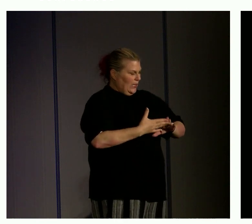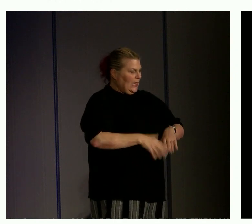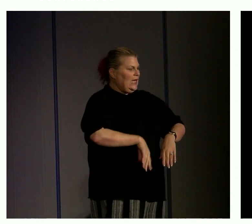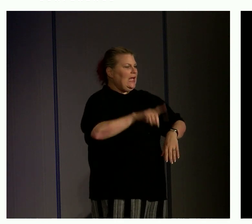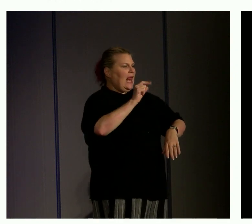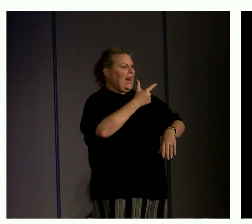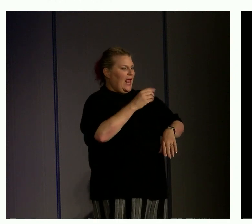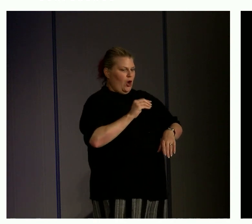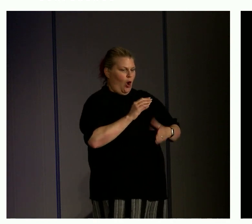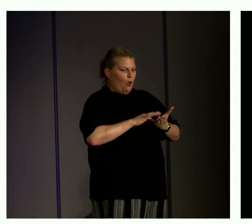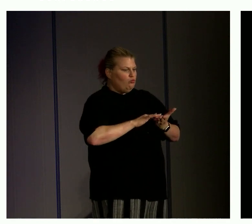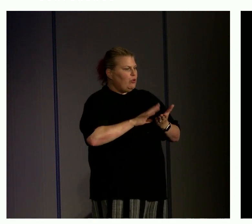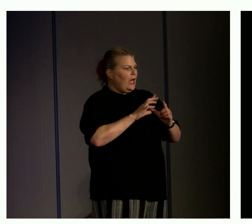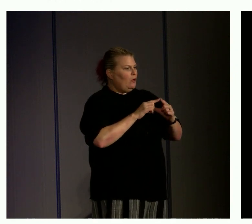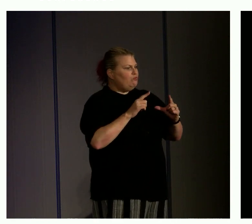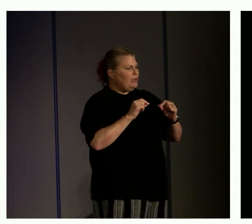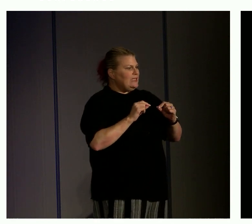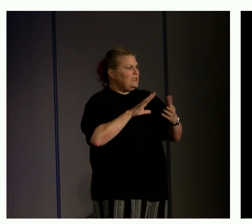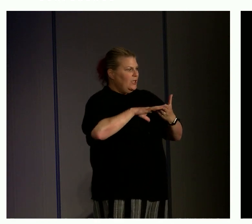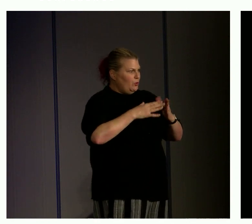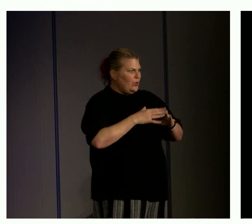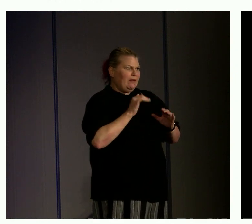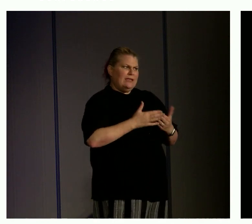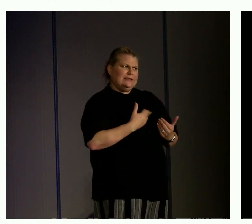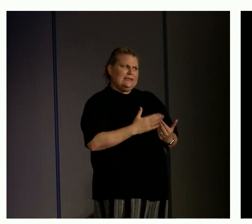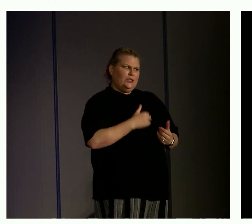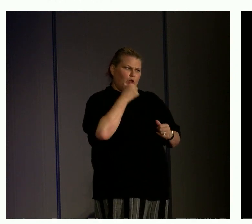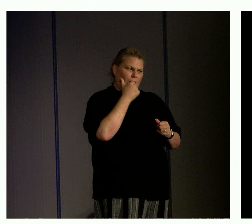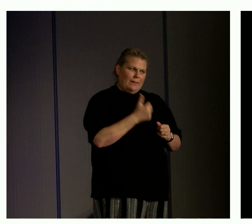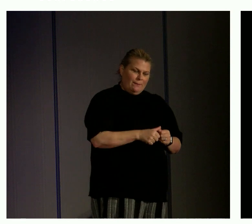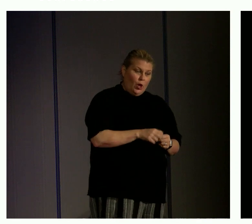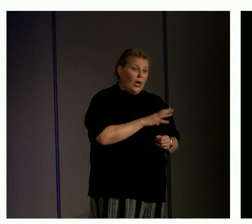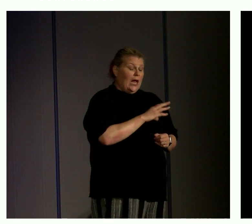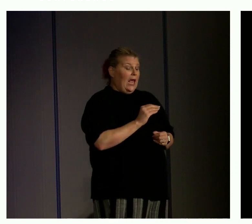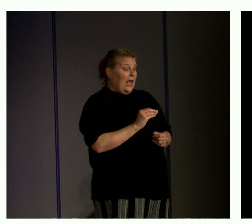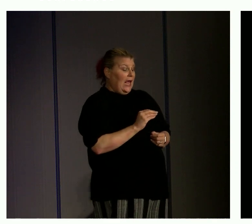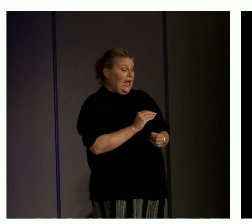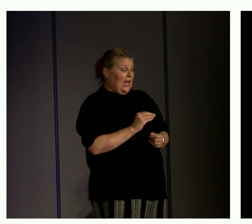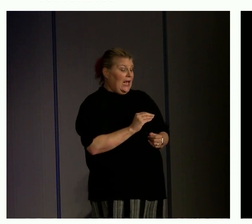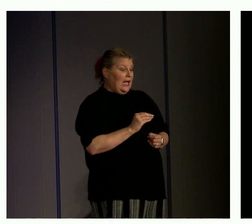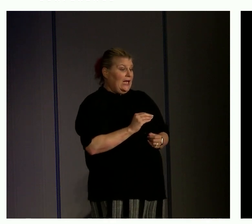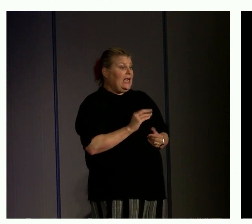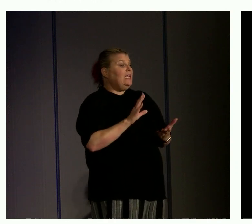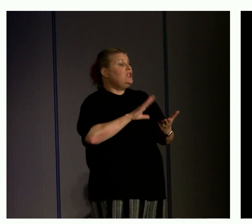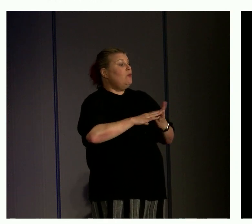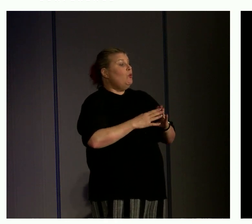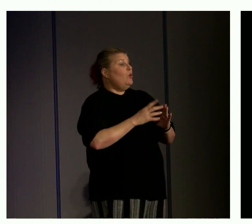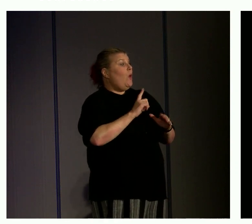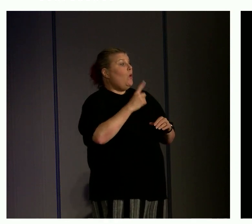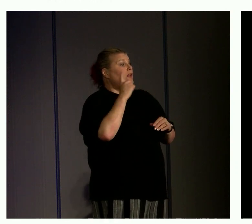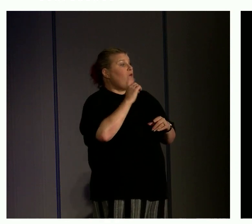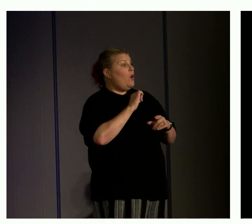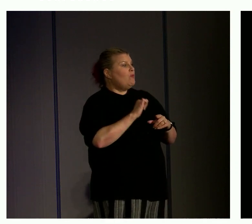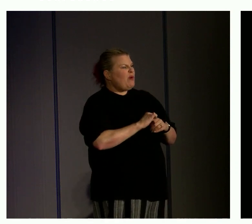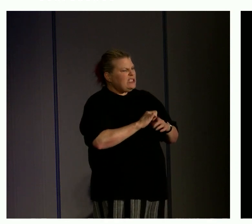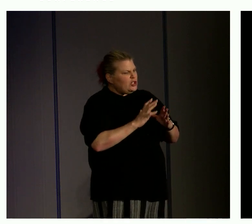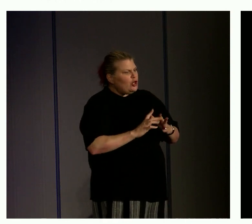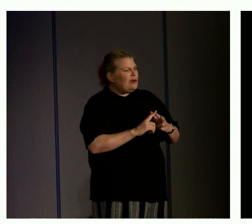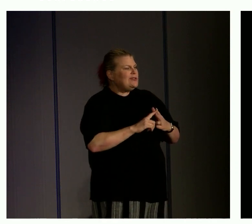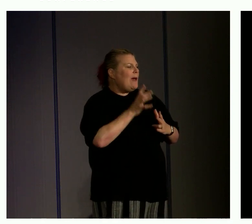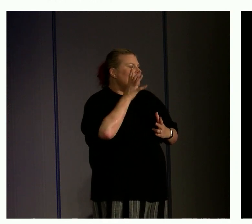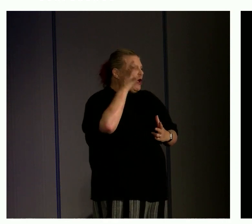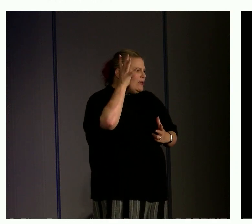Braille Bricks community, that's easy to remember. And it's a community only for practitioners or parents.